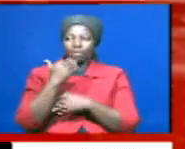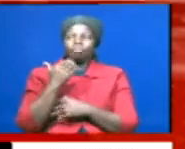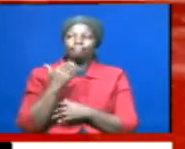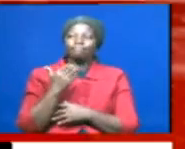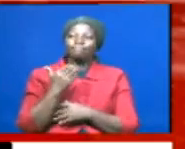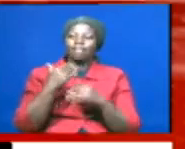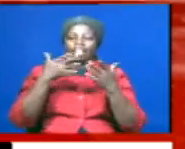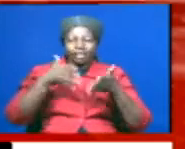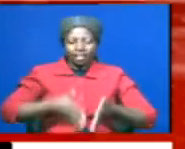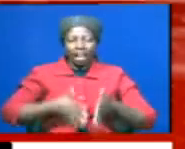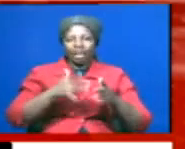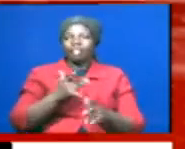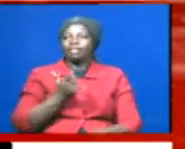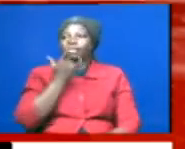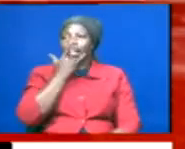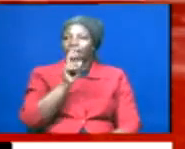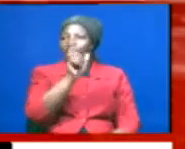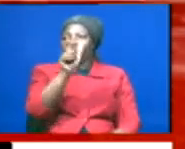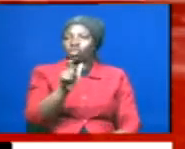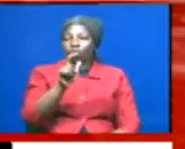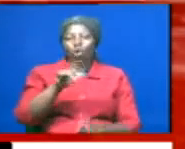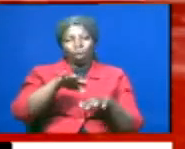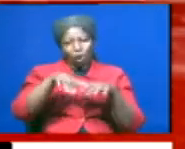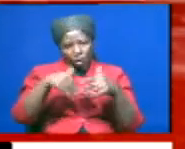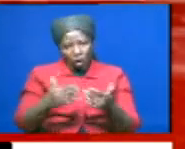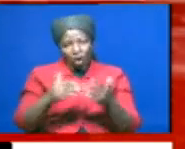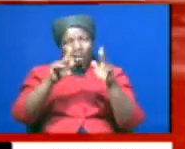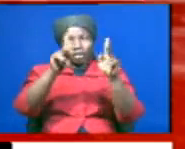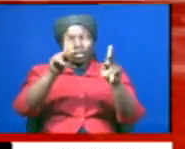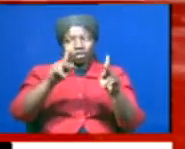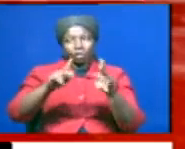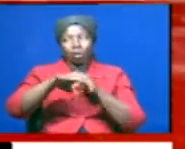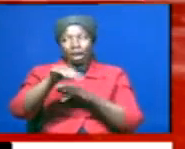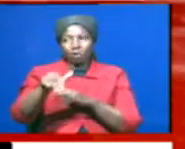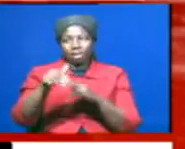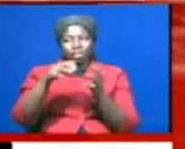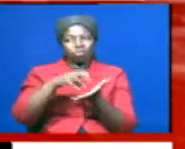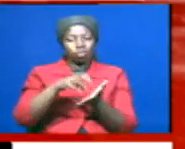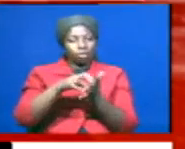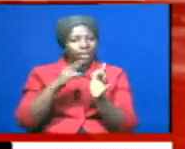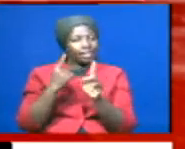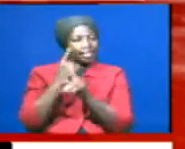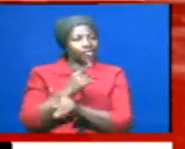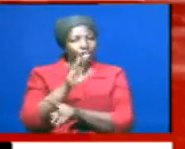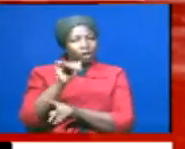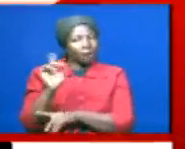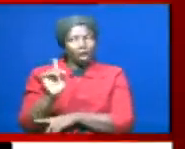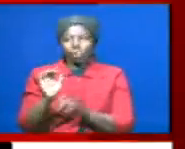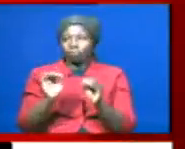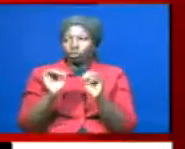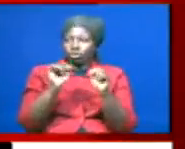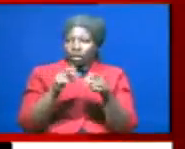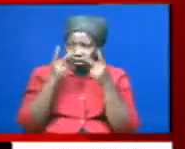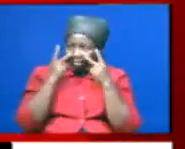here in the lakeside county, rather city of Kisumu. Actually, the situation is not different from that in Nairobi. You can see behind me